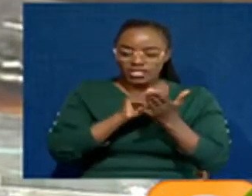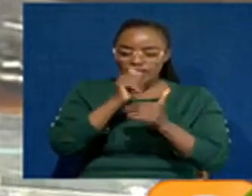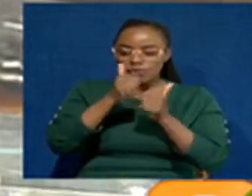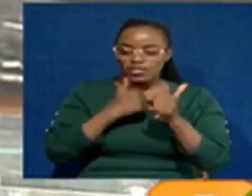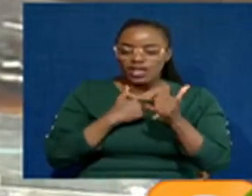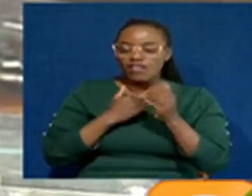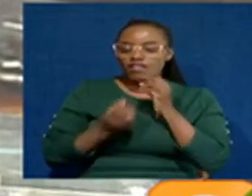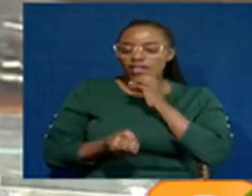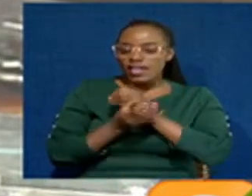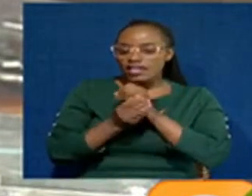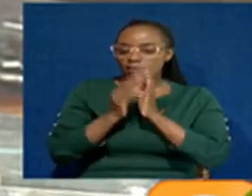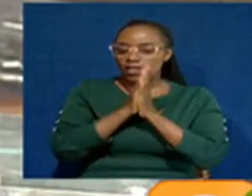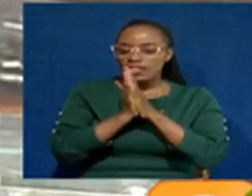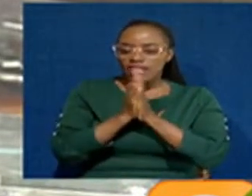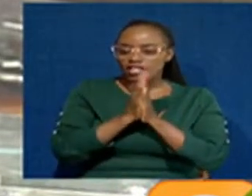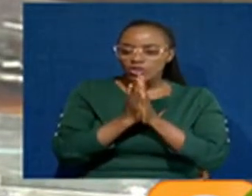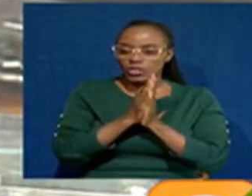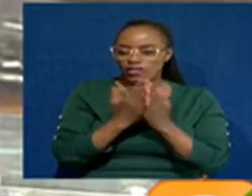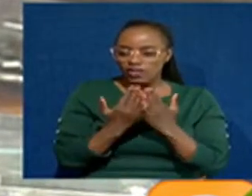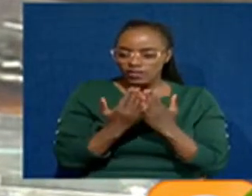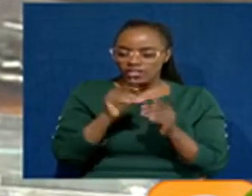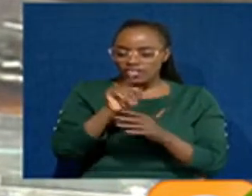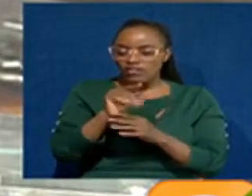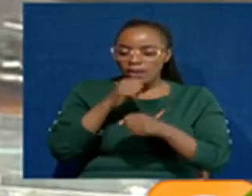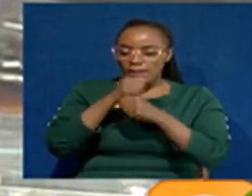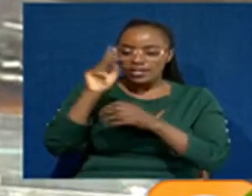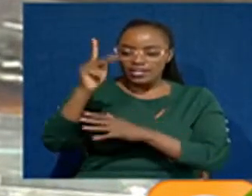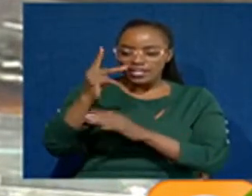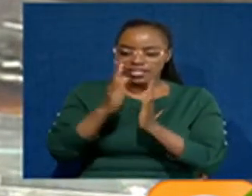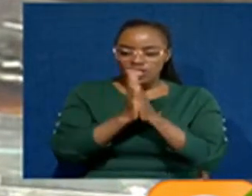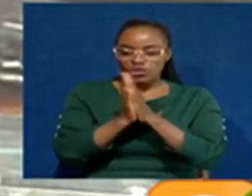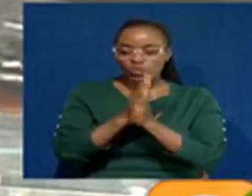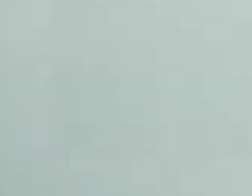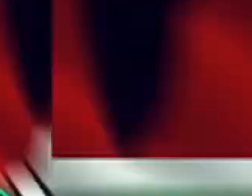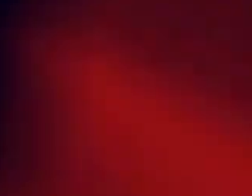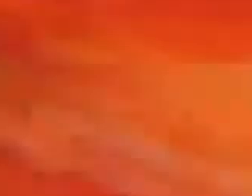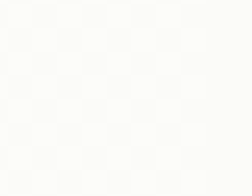now tells us this story in our Made in Kenya segment.